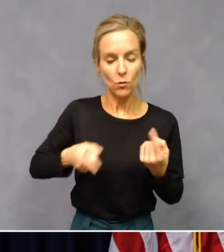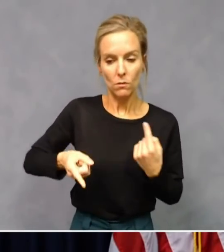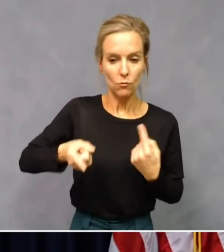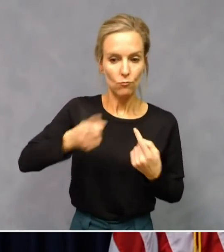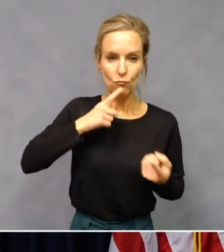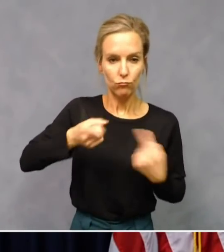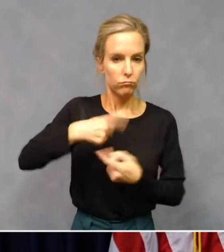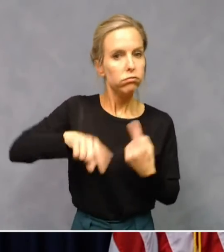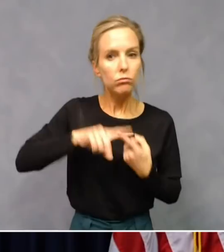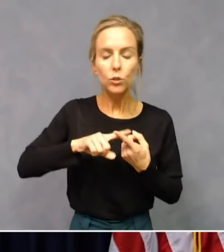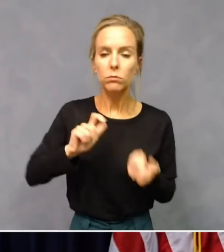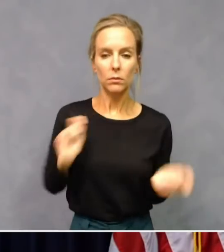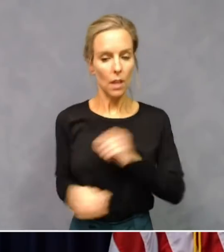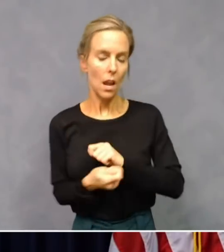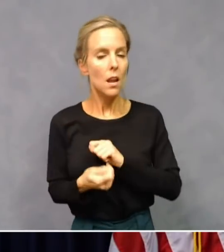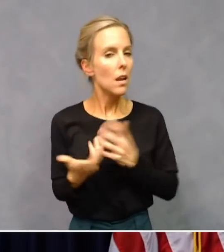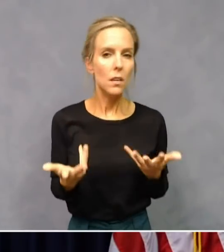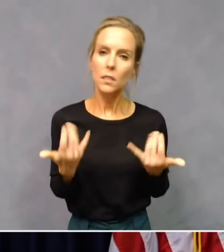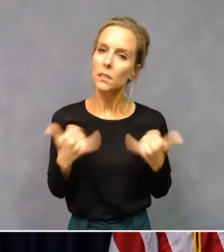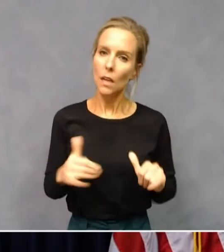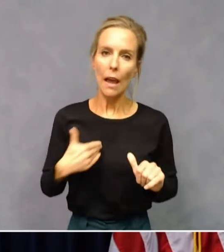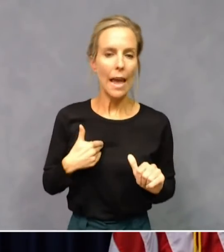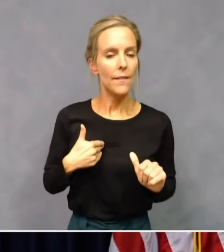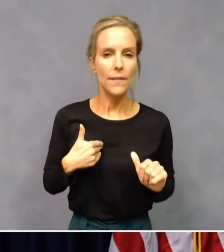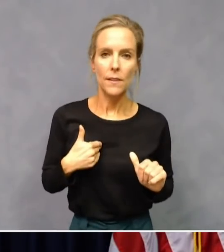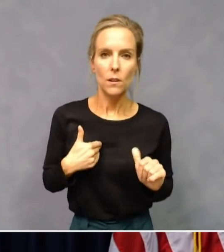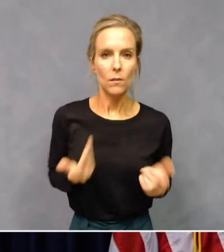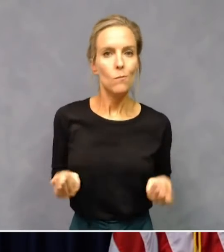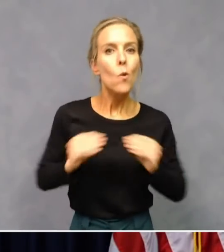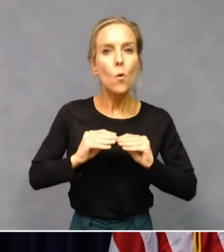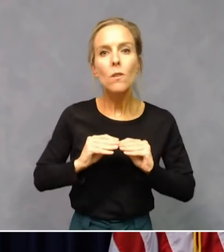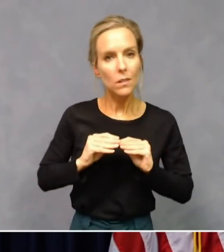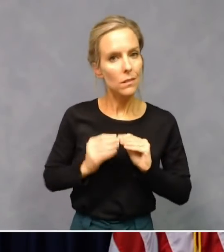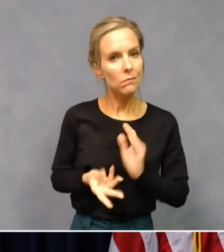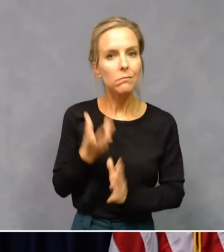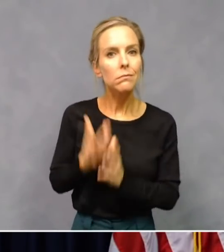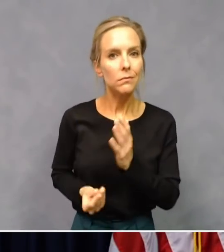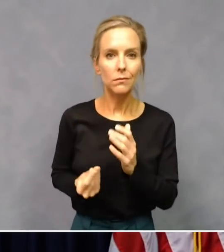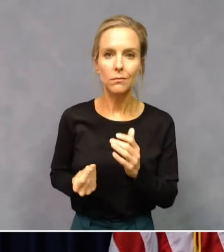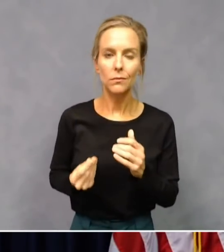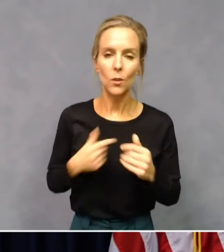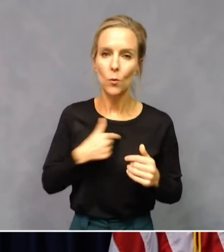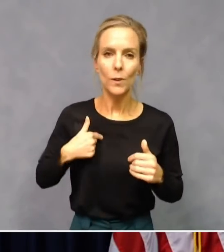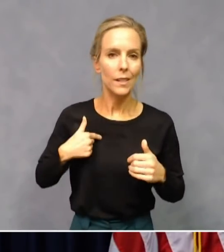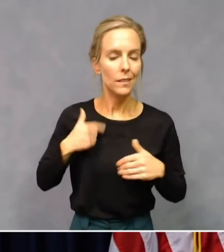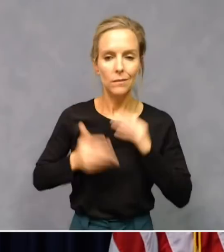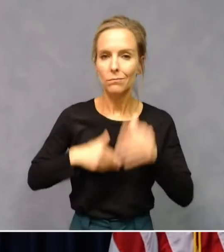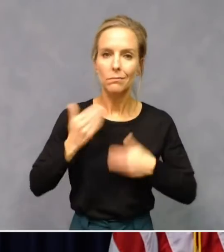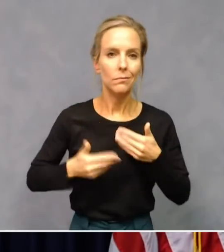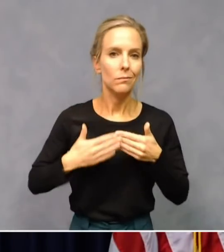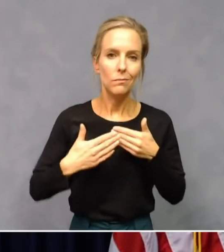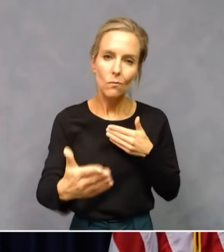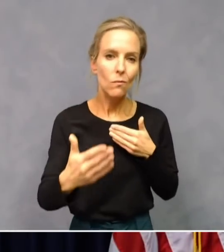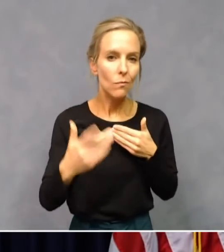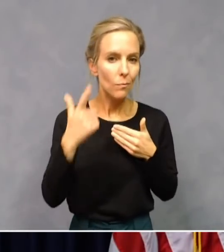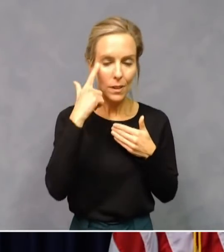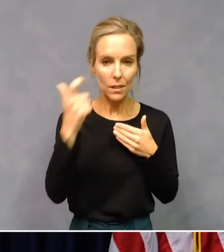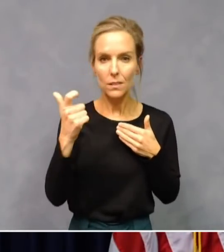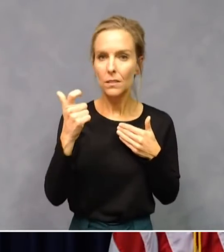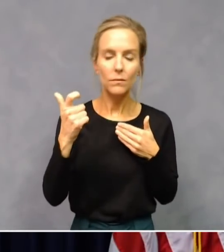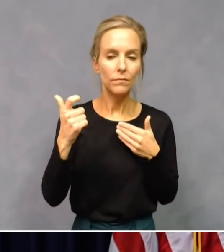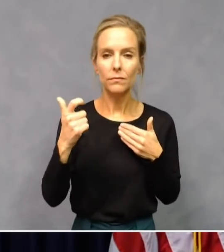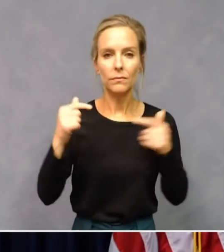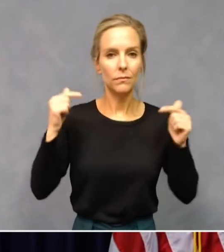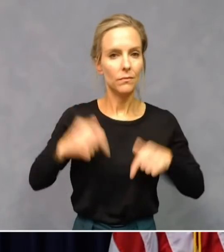have substantially more loss as we move forward because, again, we got to slow